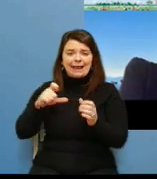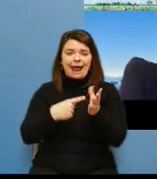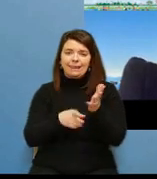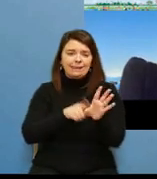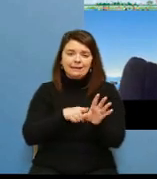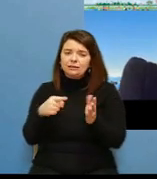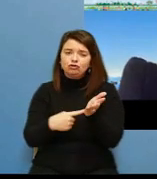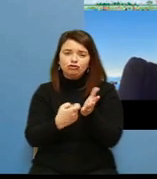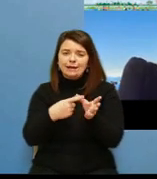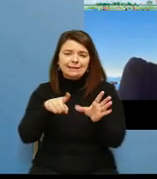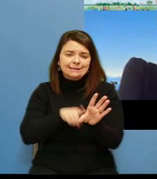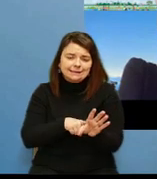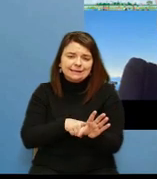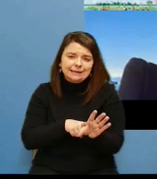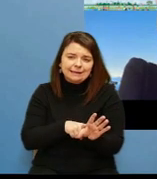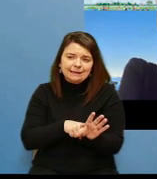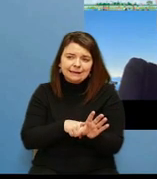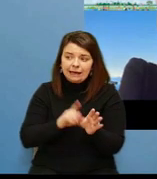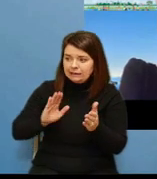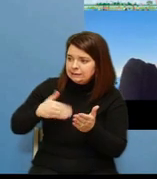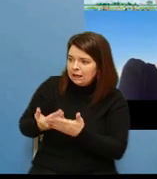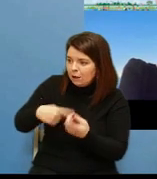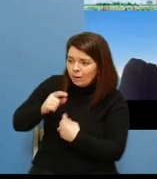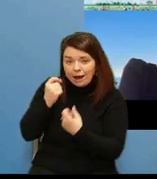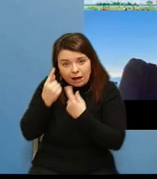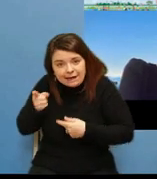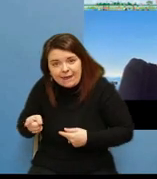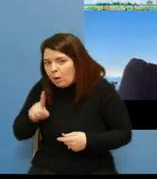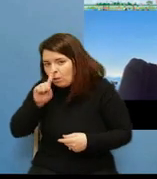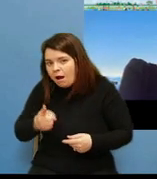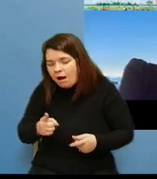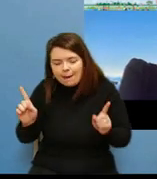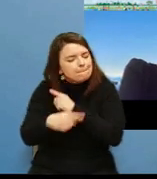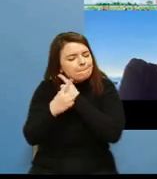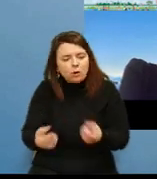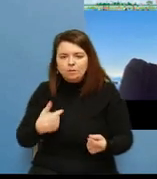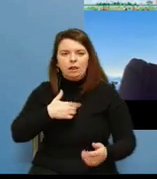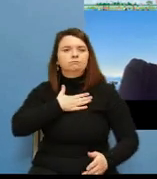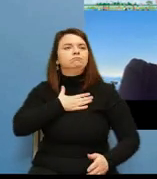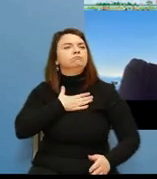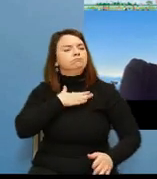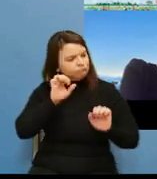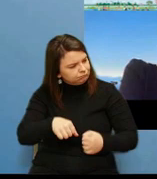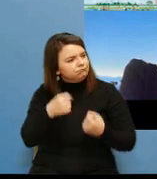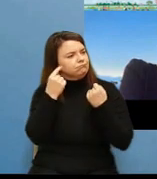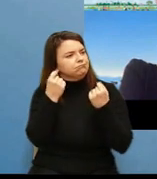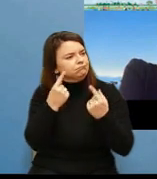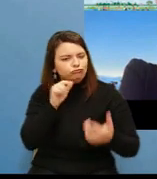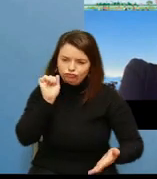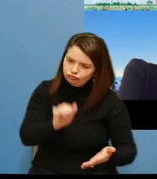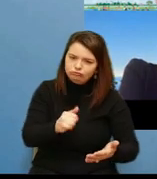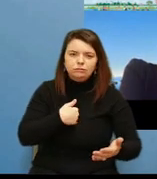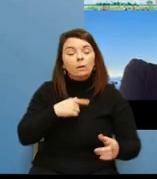agree with Kathy and Tracy. Until we understand that, we don't really, we can't put our hands on our hearts and